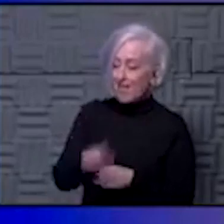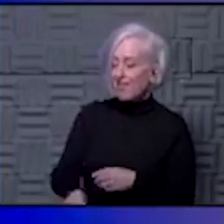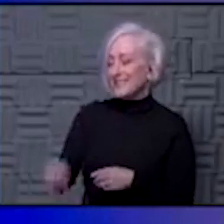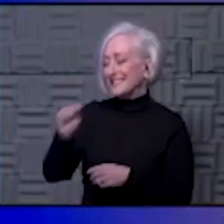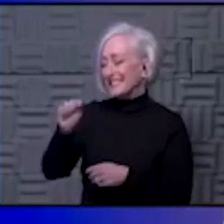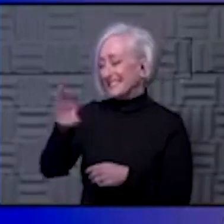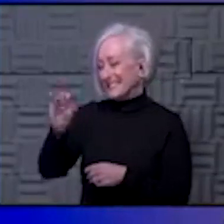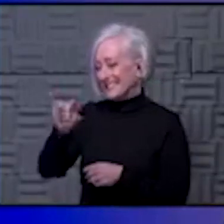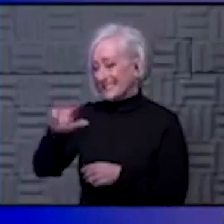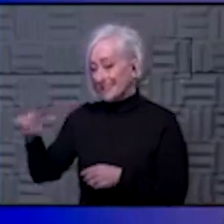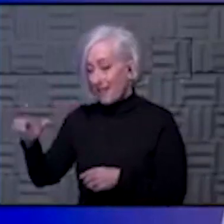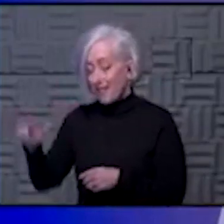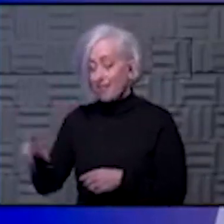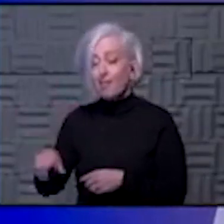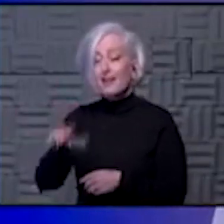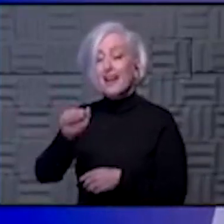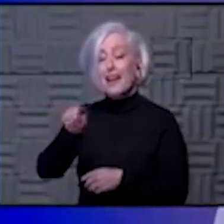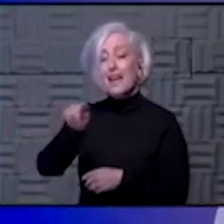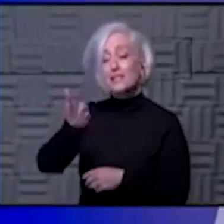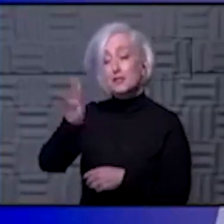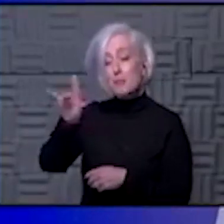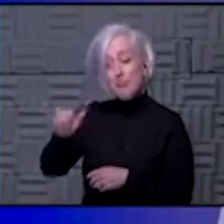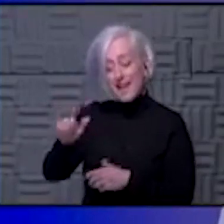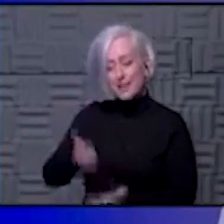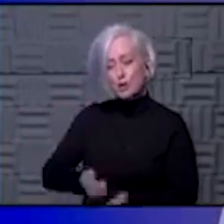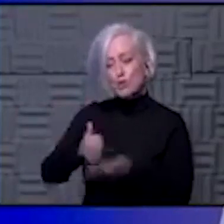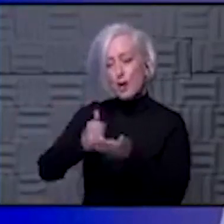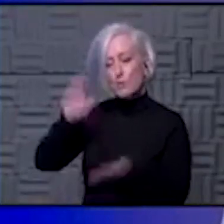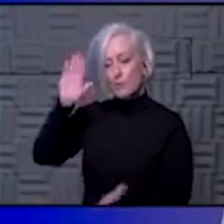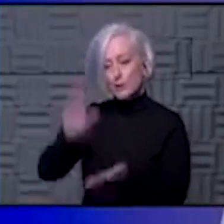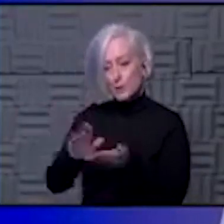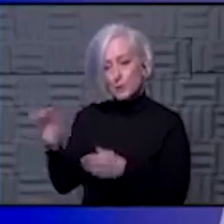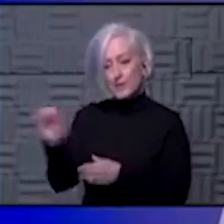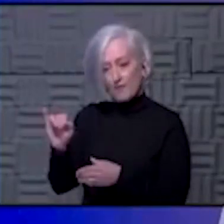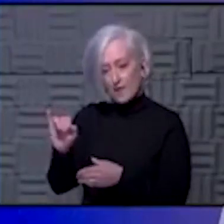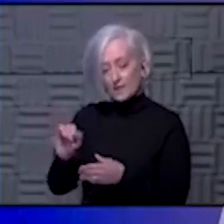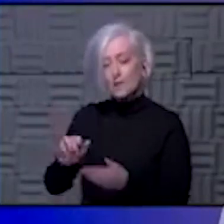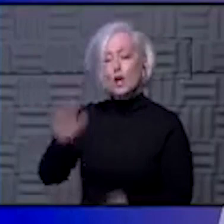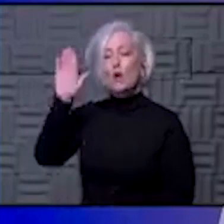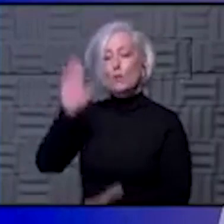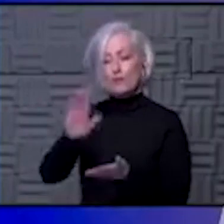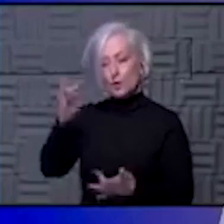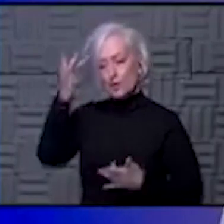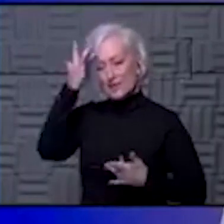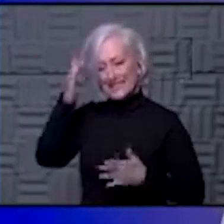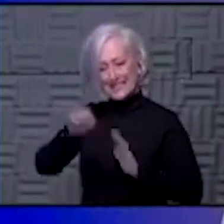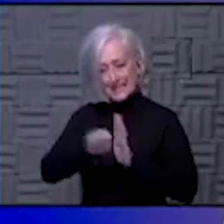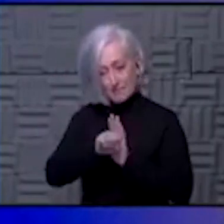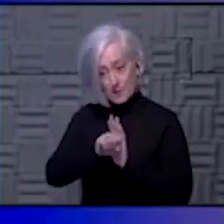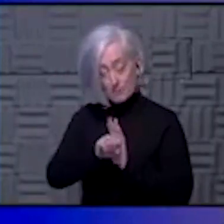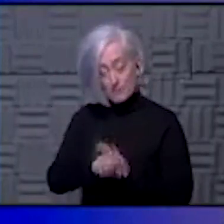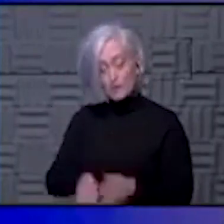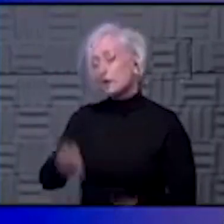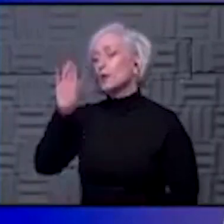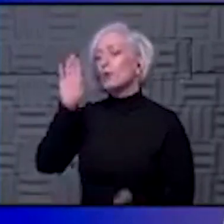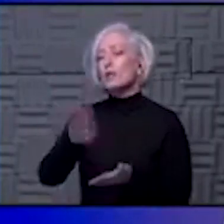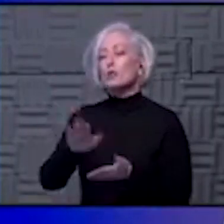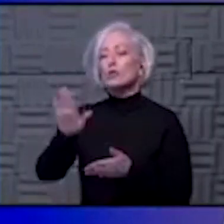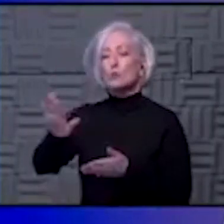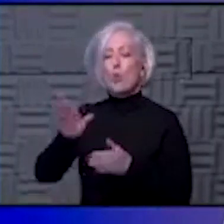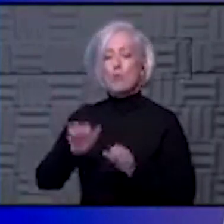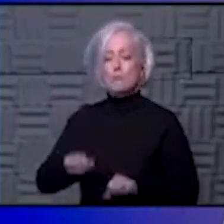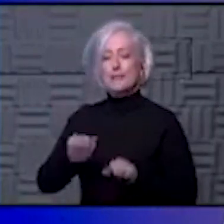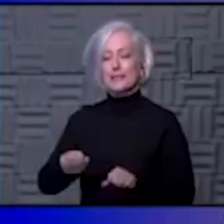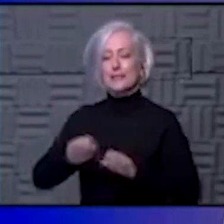there to help reduce infection, reduce your symptoms, and hopefully reduce your ability to transmit to other